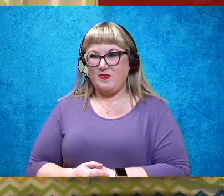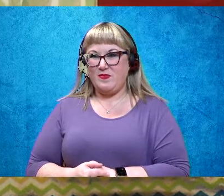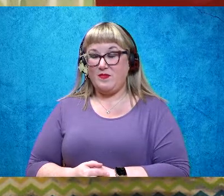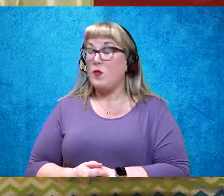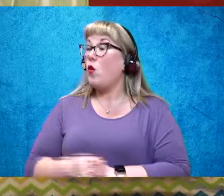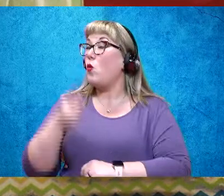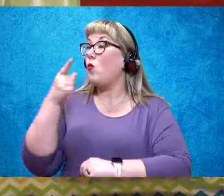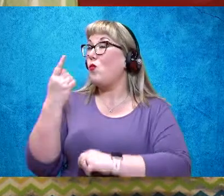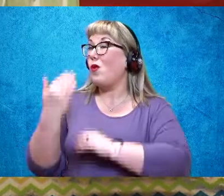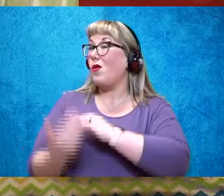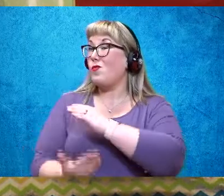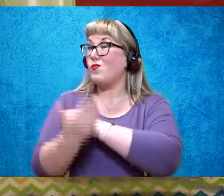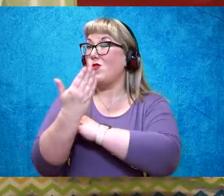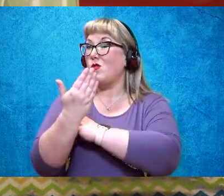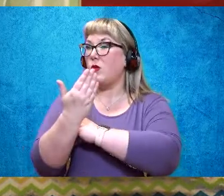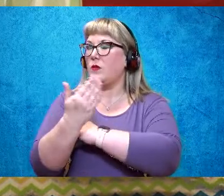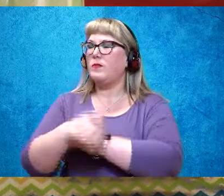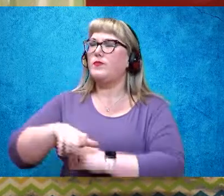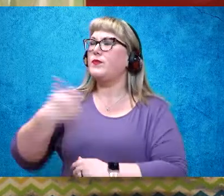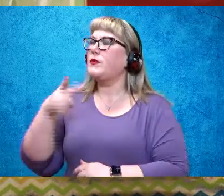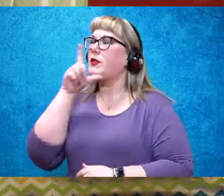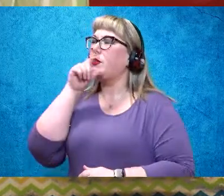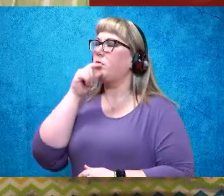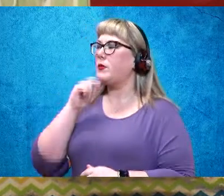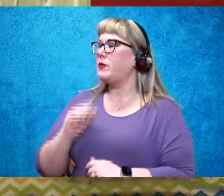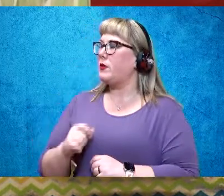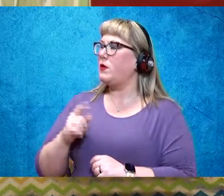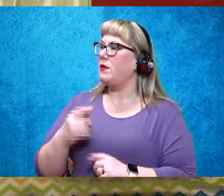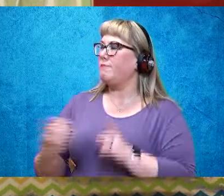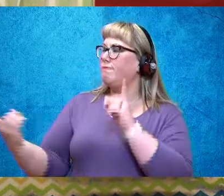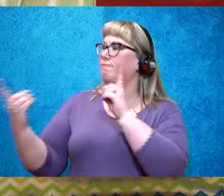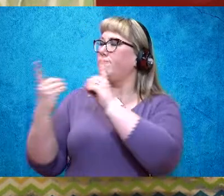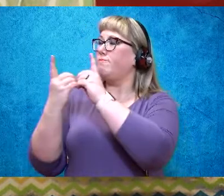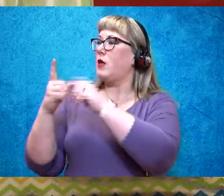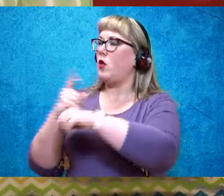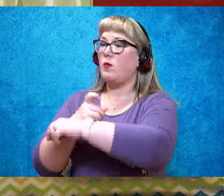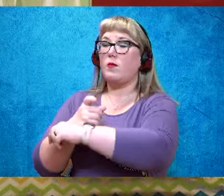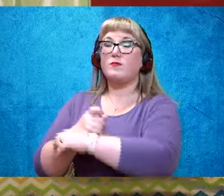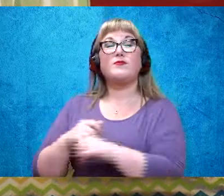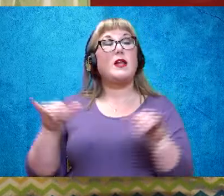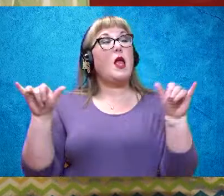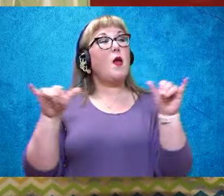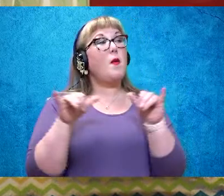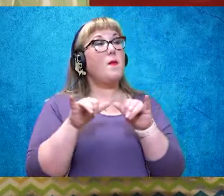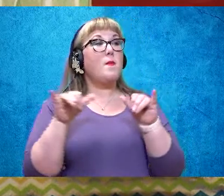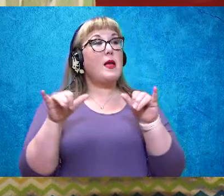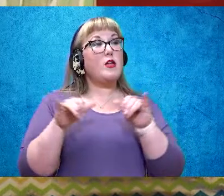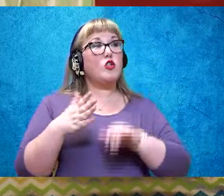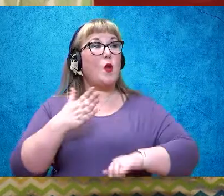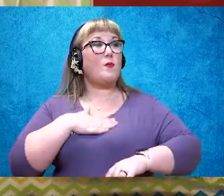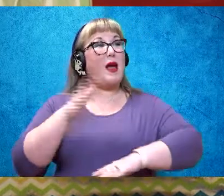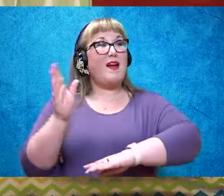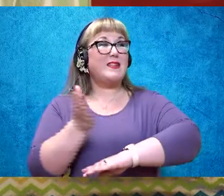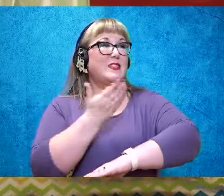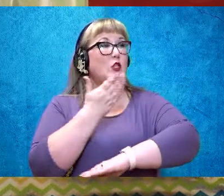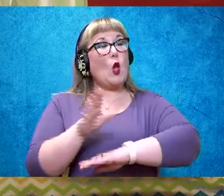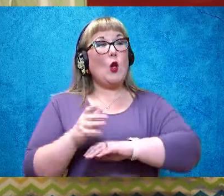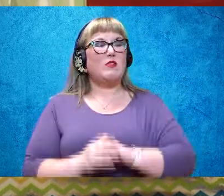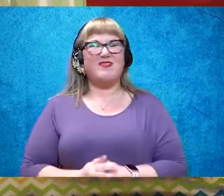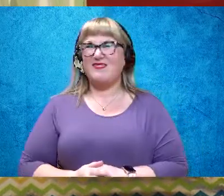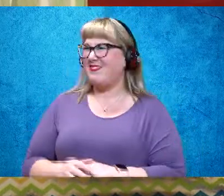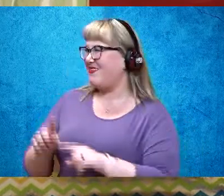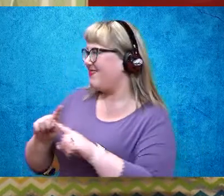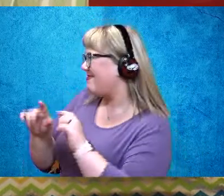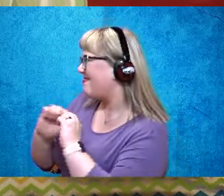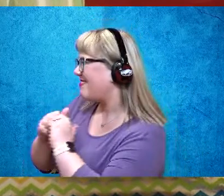One morning, the nightingale met the inchworm. Measure my song, said the nightingale. But how can